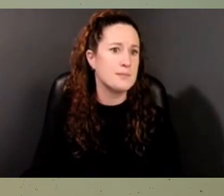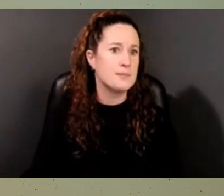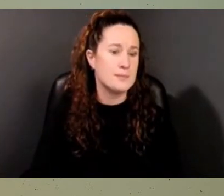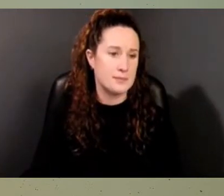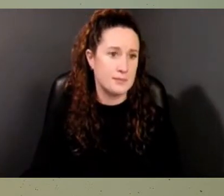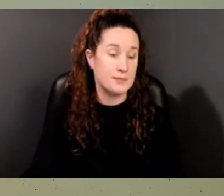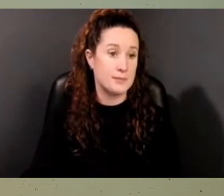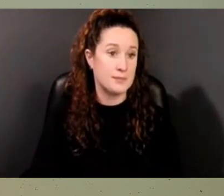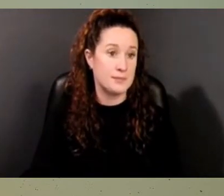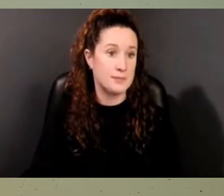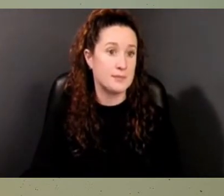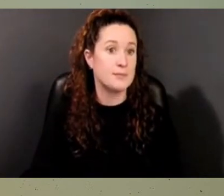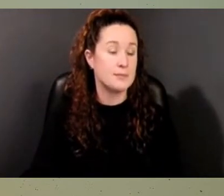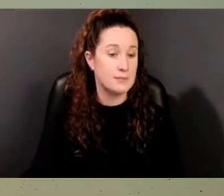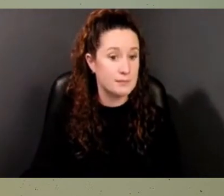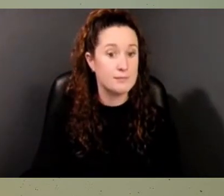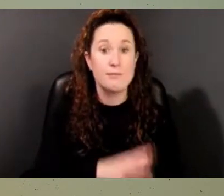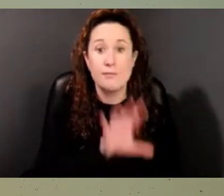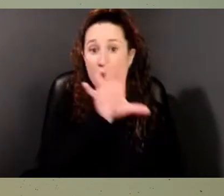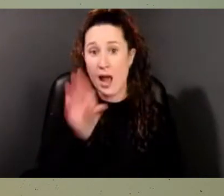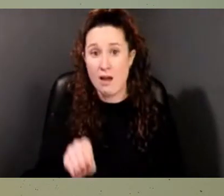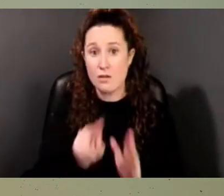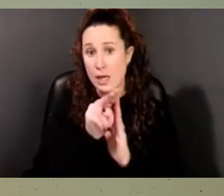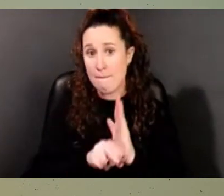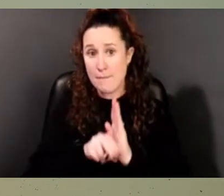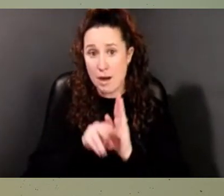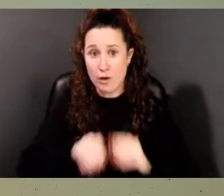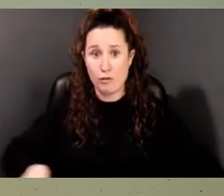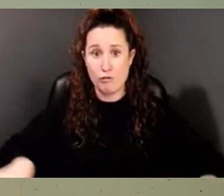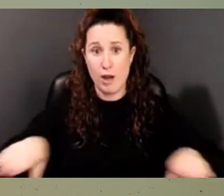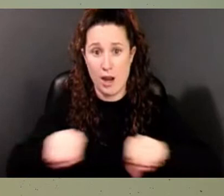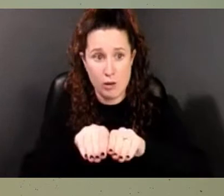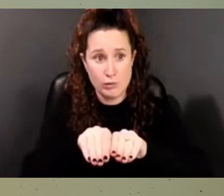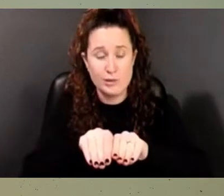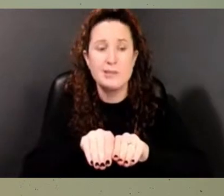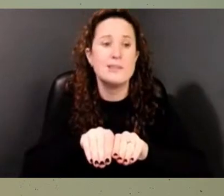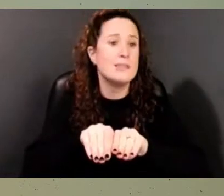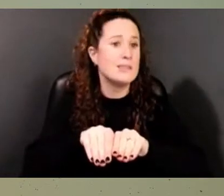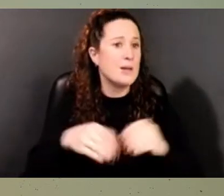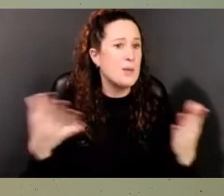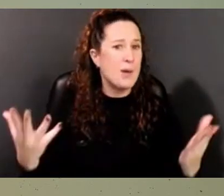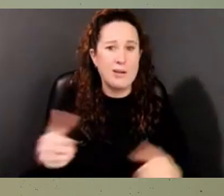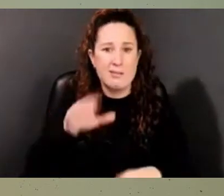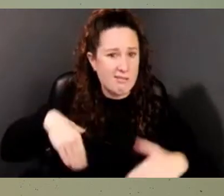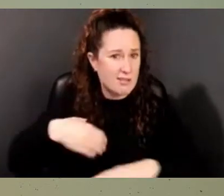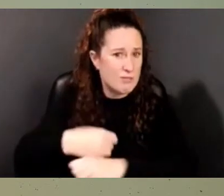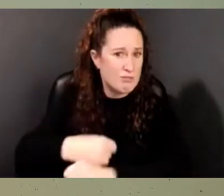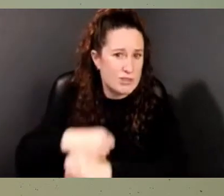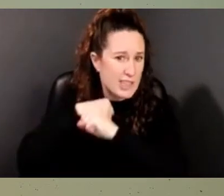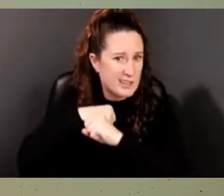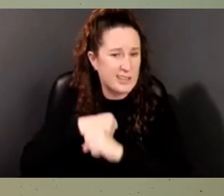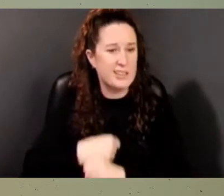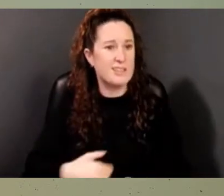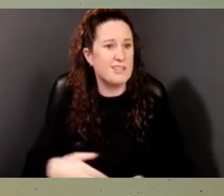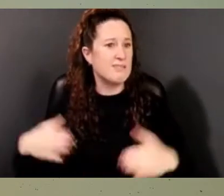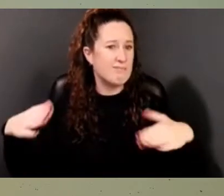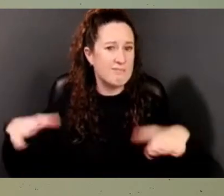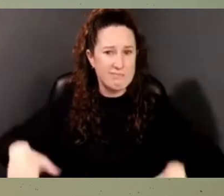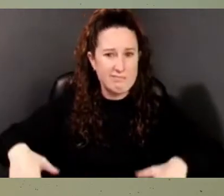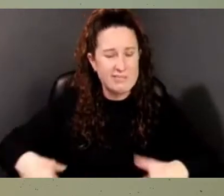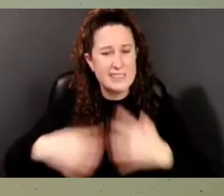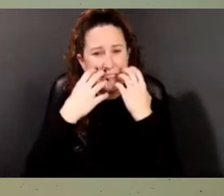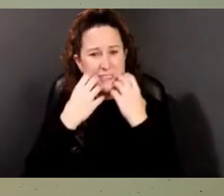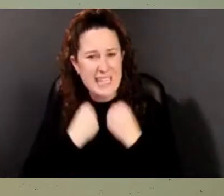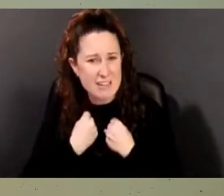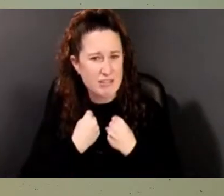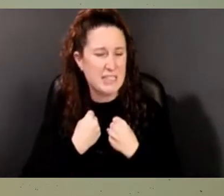So then African burial grounds, like I said, were unprotected, deemed unsacred, and so